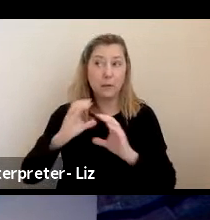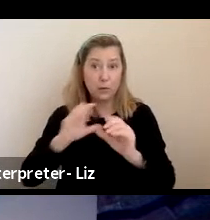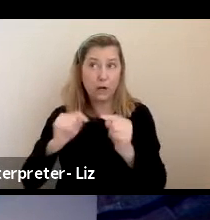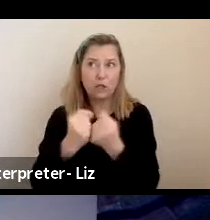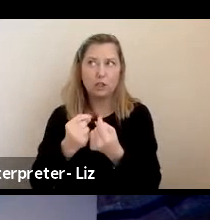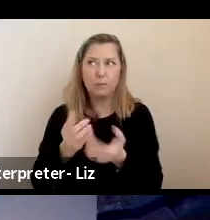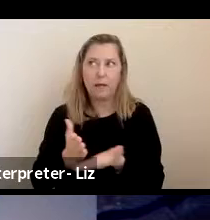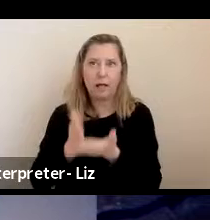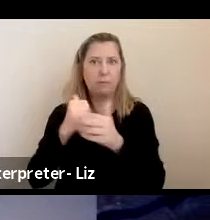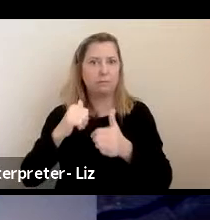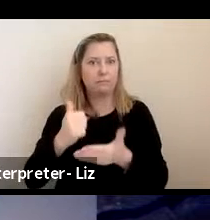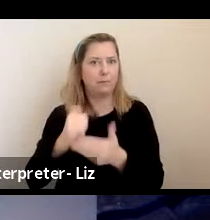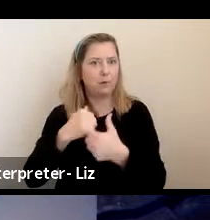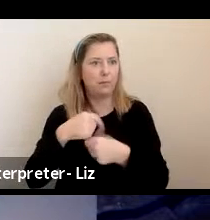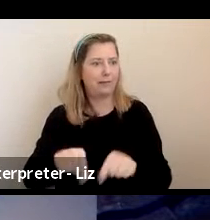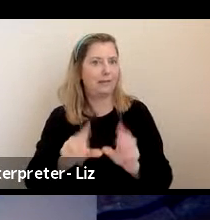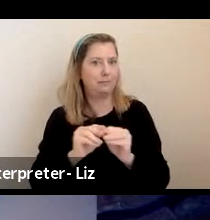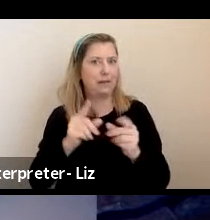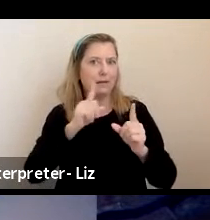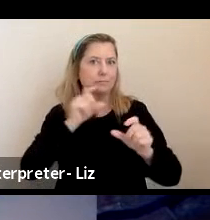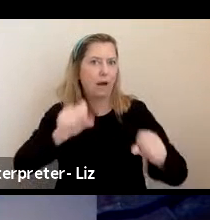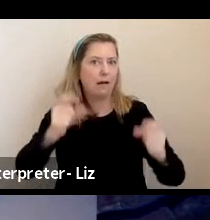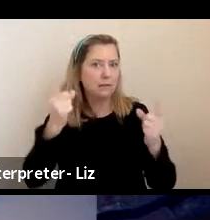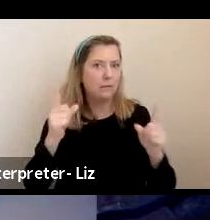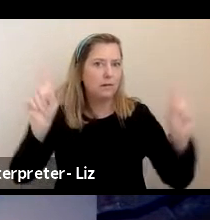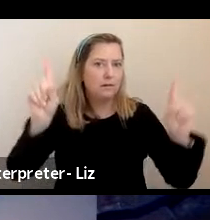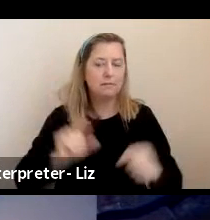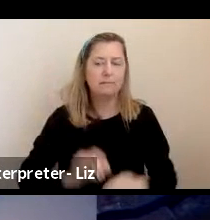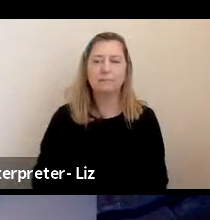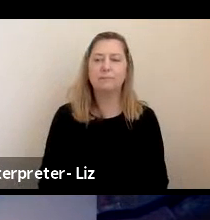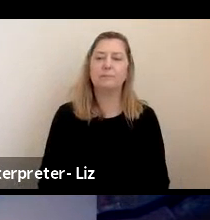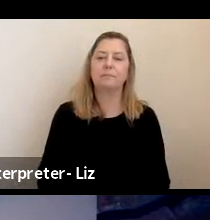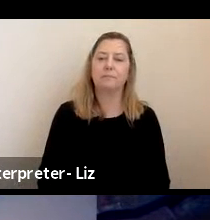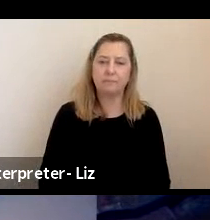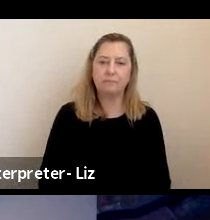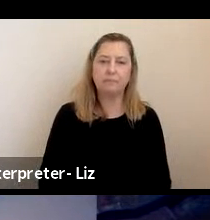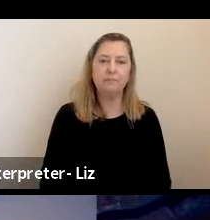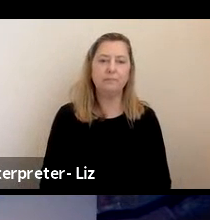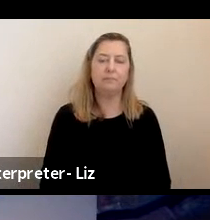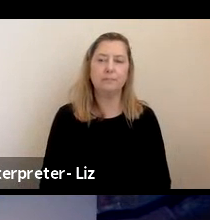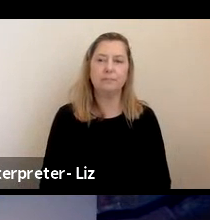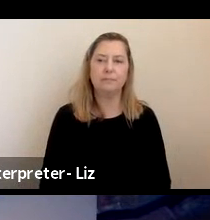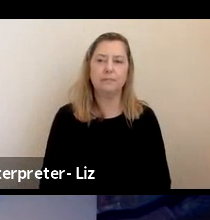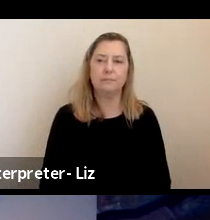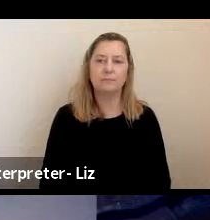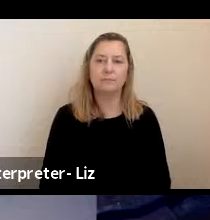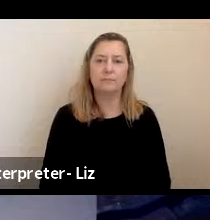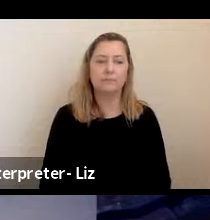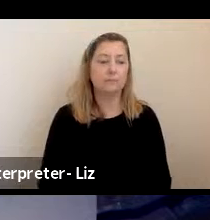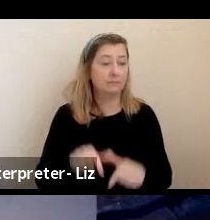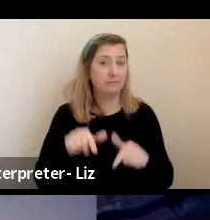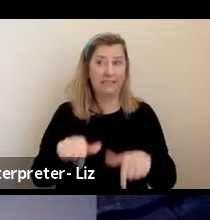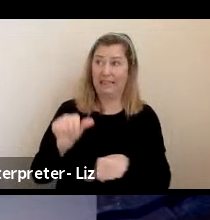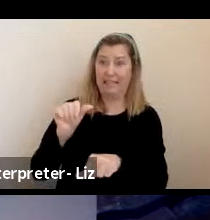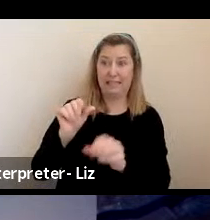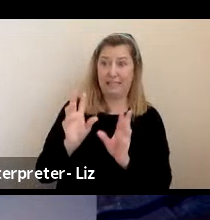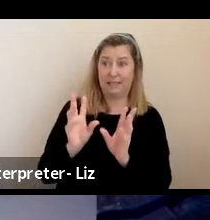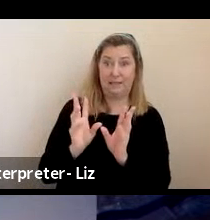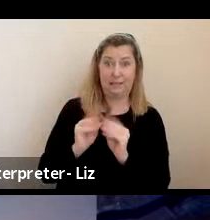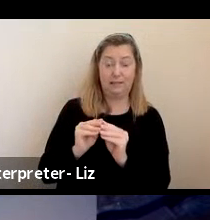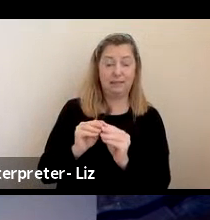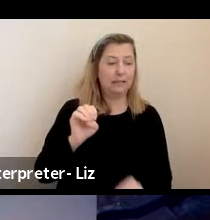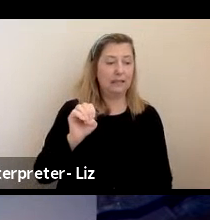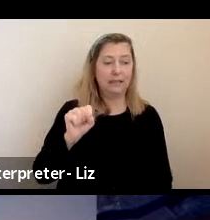electronic meeting possible. The purpose of the Employment Service Organization